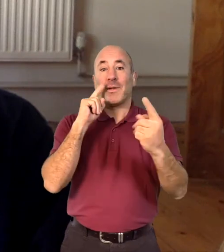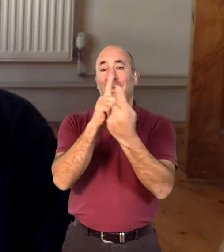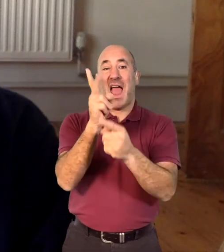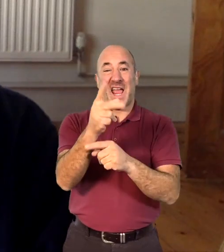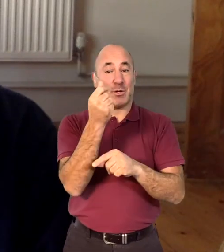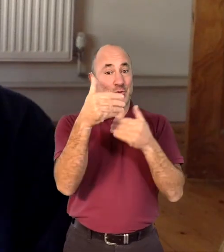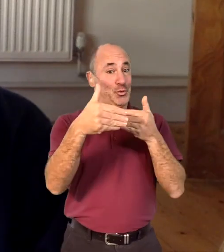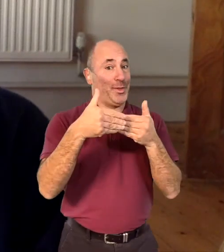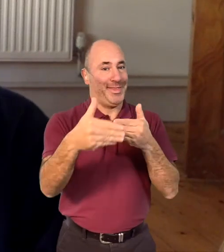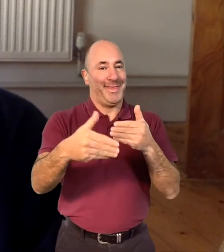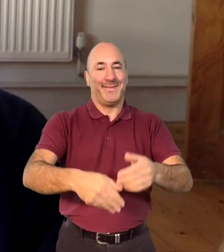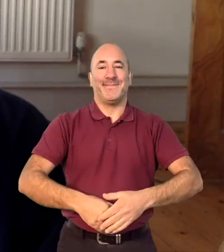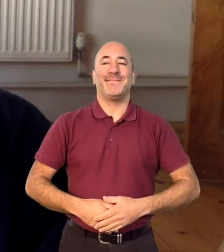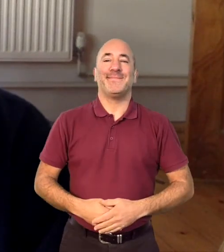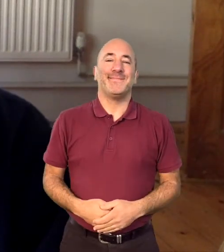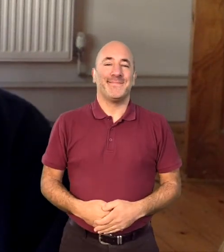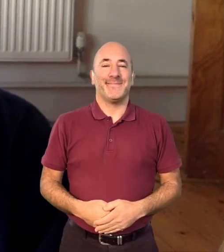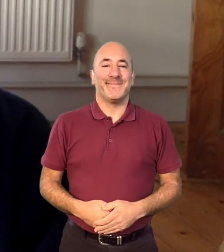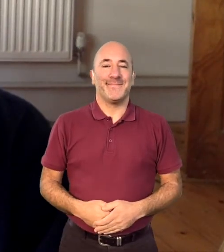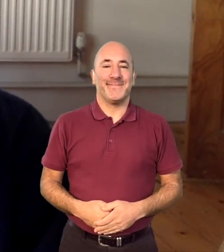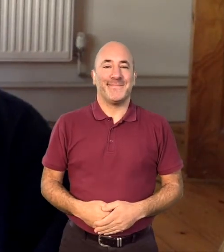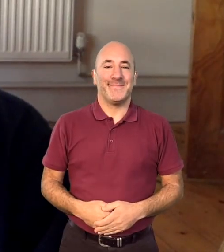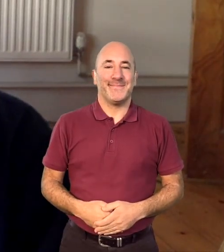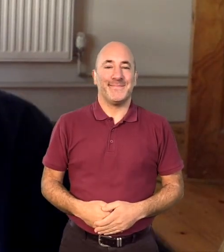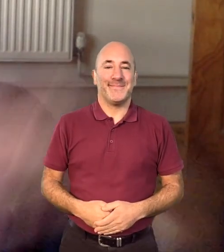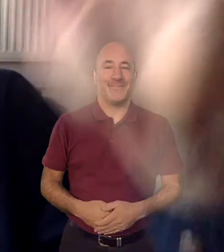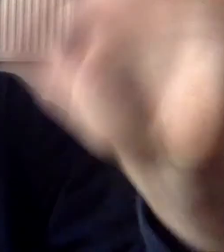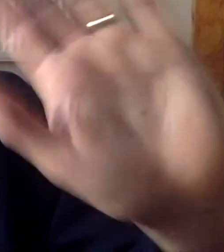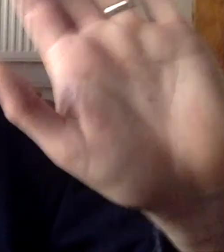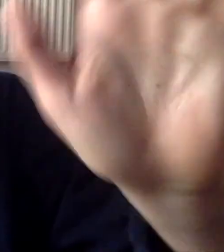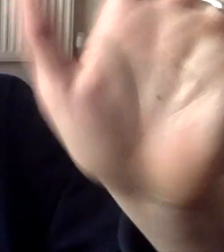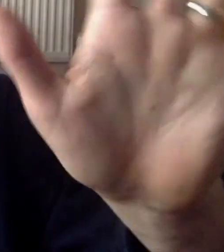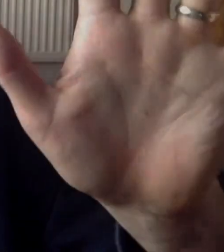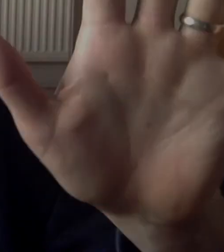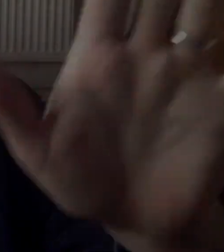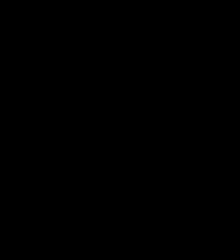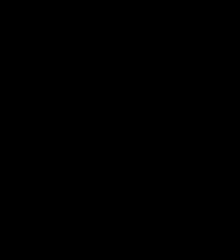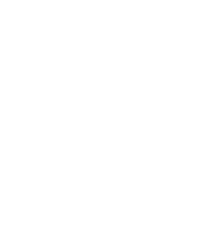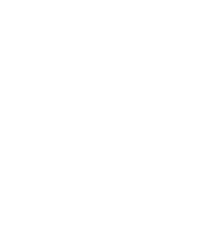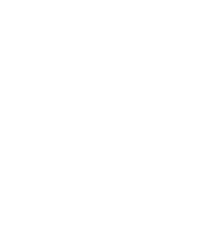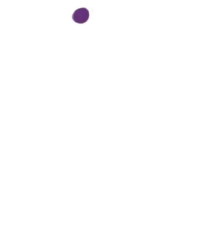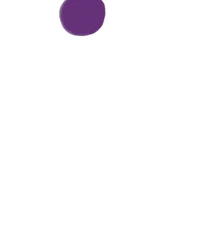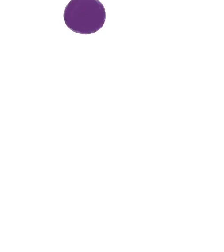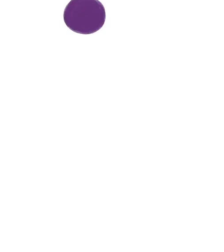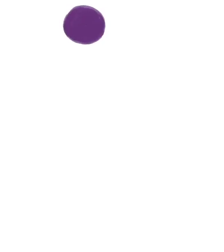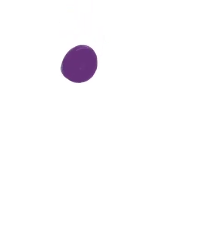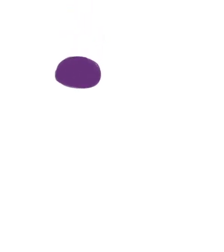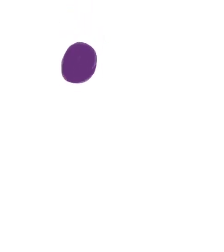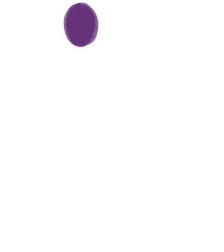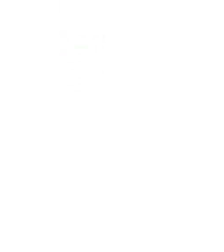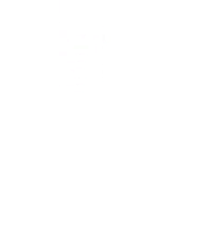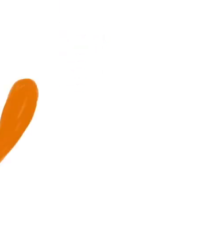sessions, and hopefully I'll catch you again in another one soon. Bye-bye.